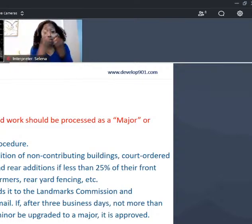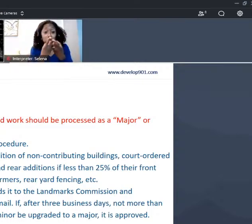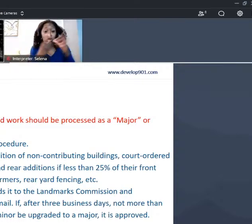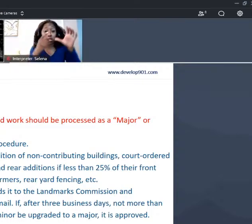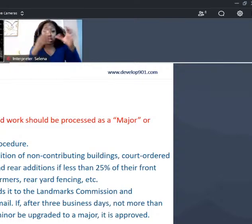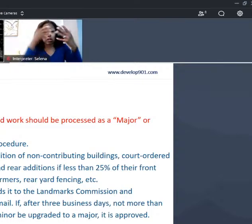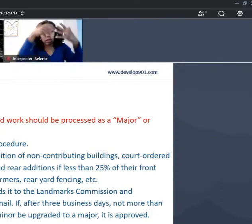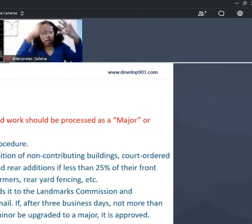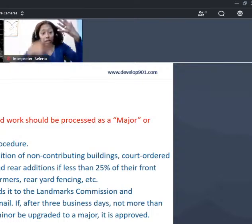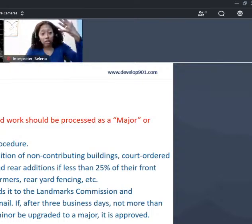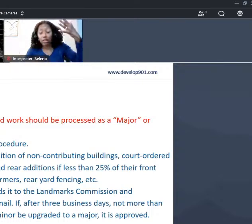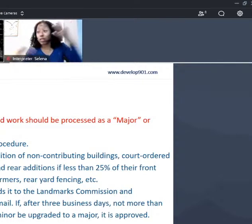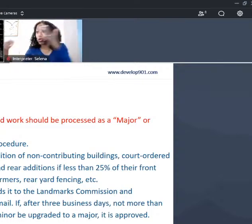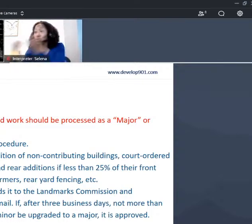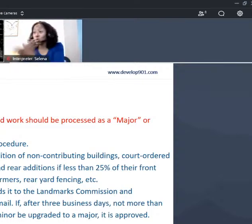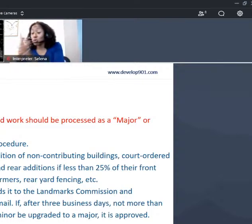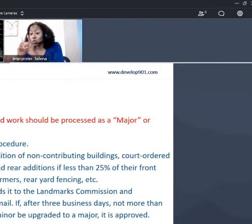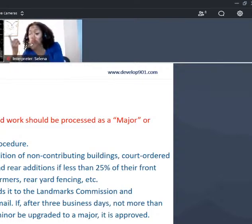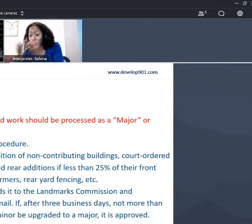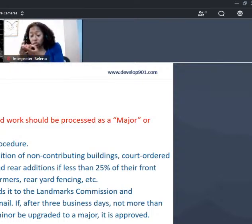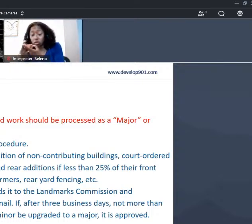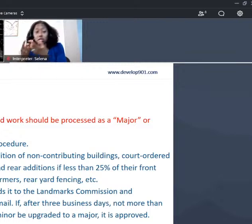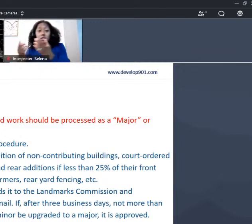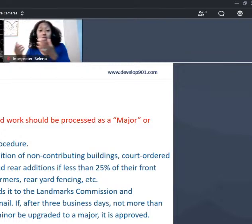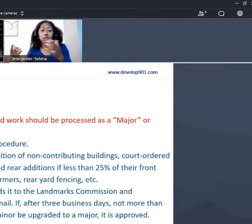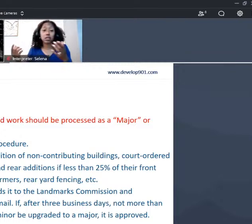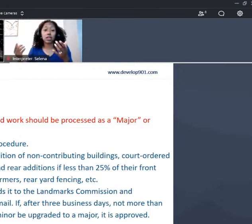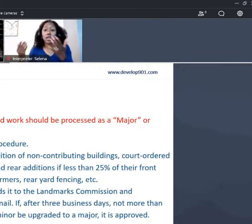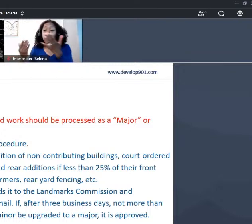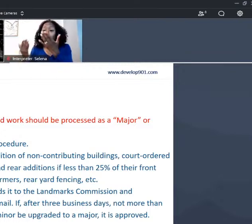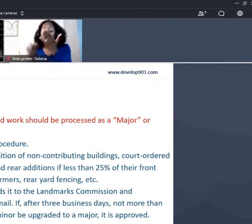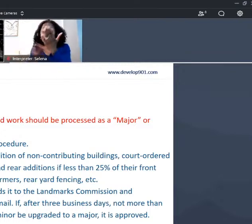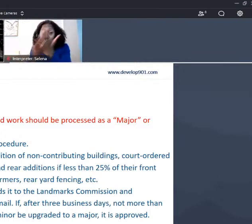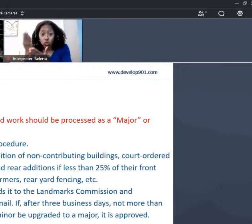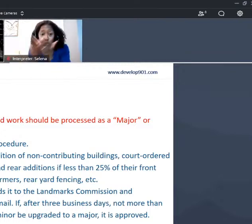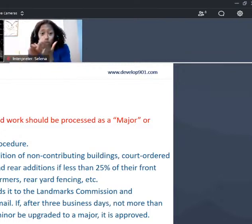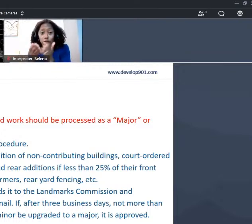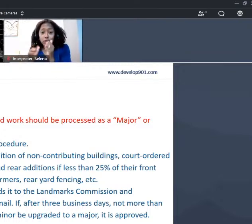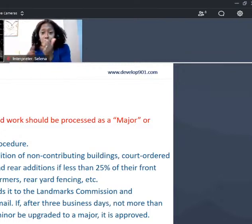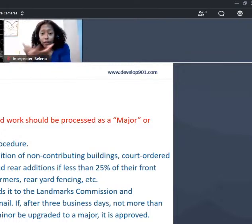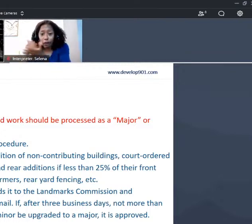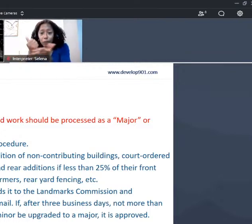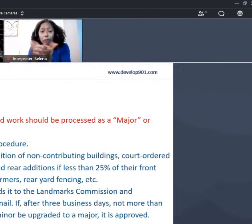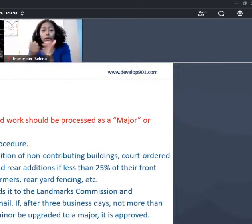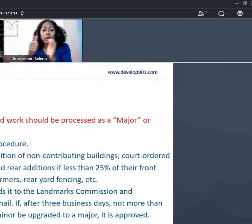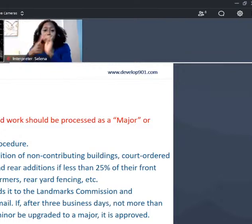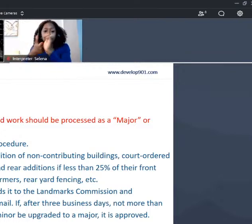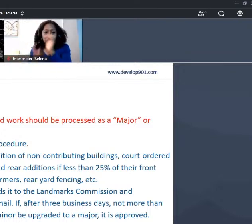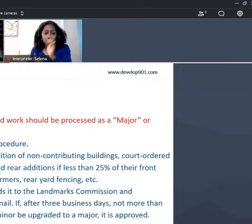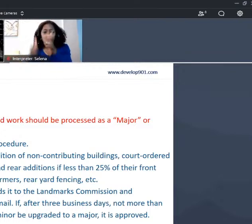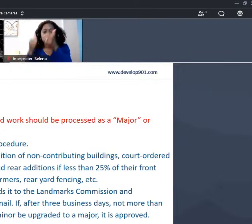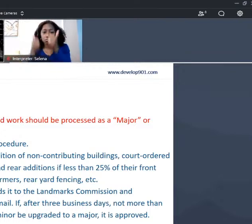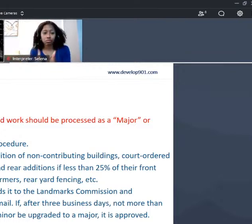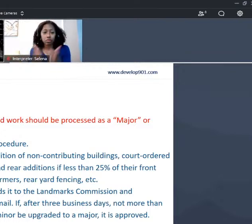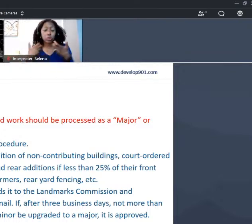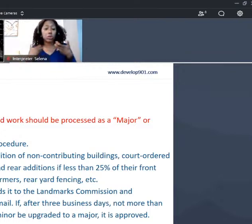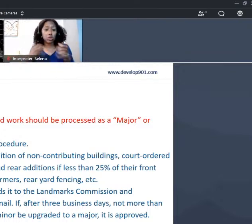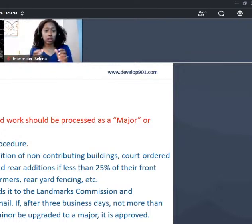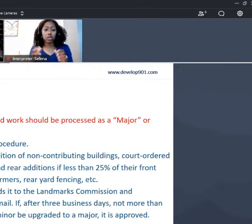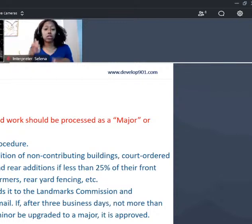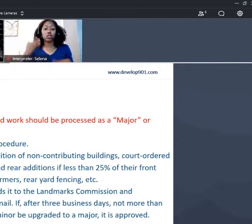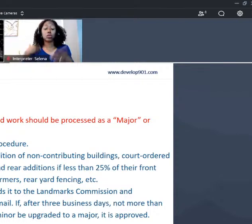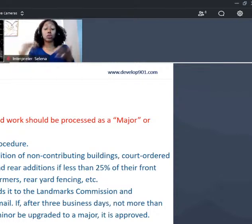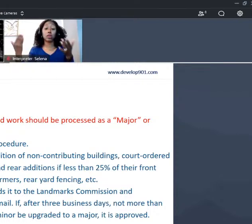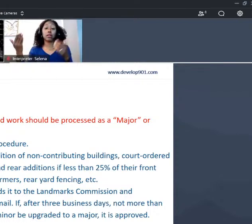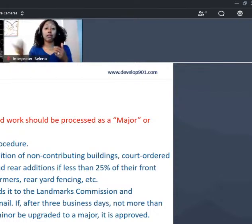and then the new district service level deteriorates because we just have too many. So we've hired one new person, and we've